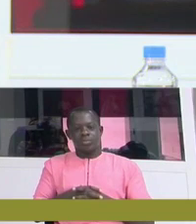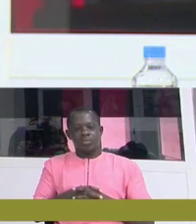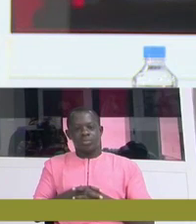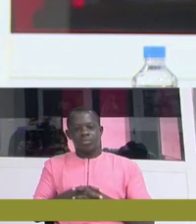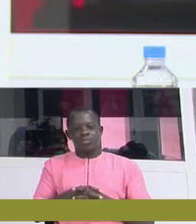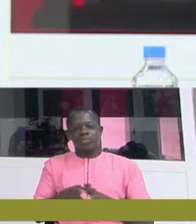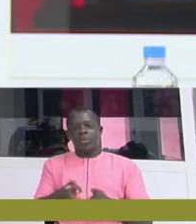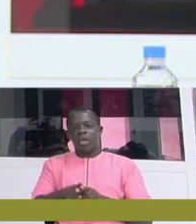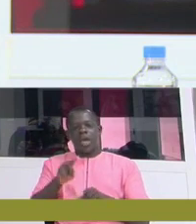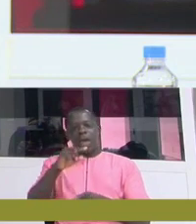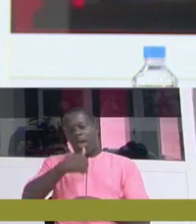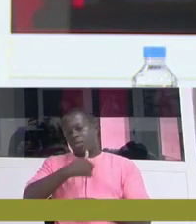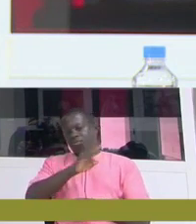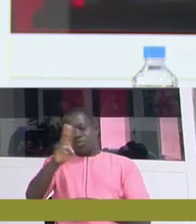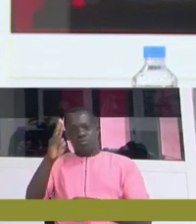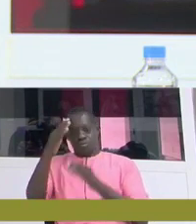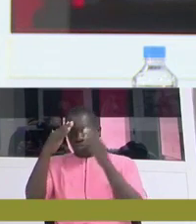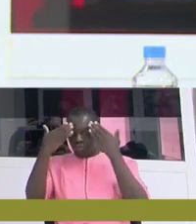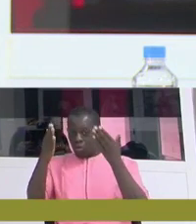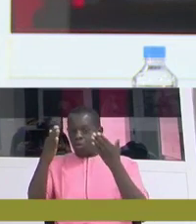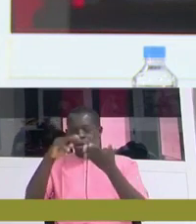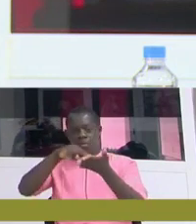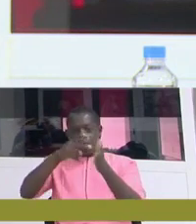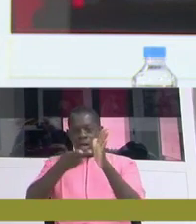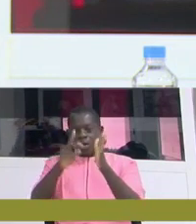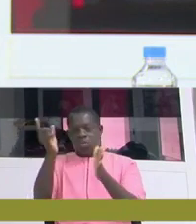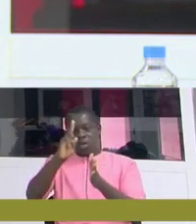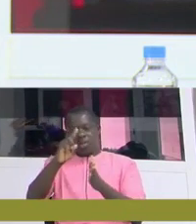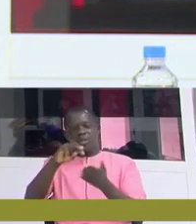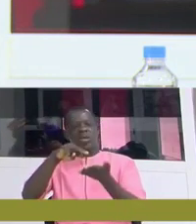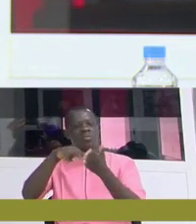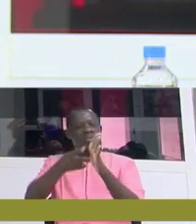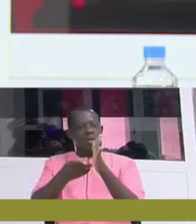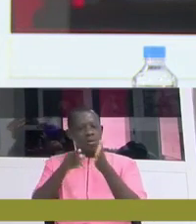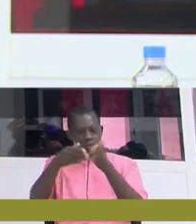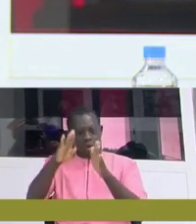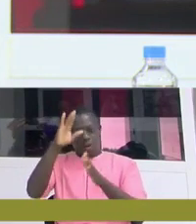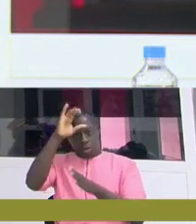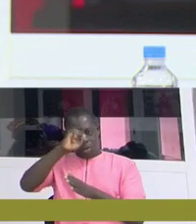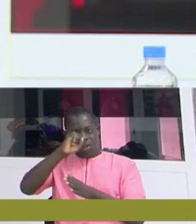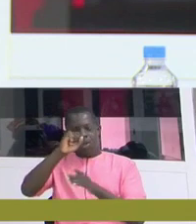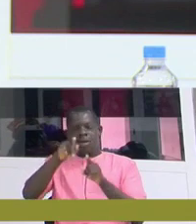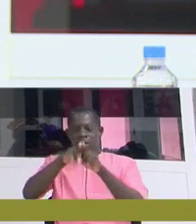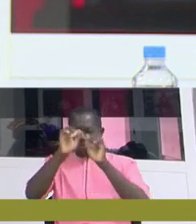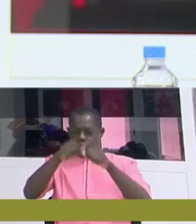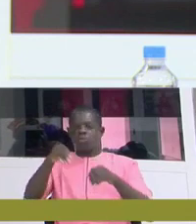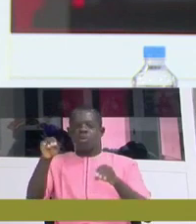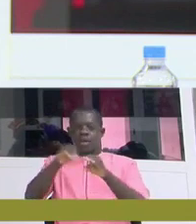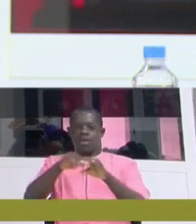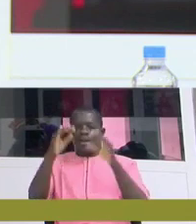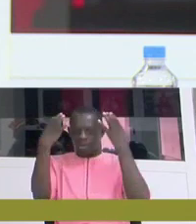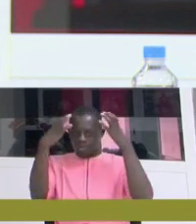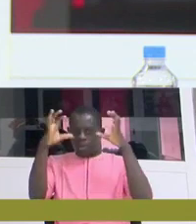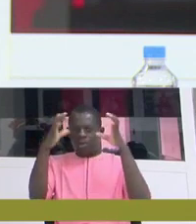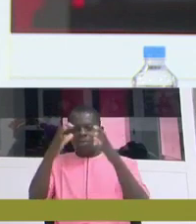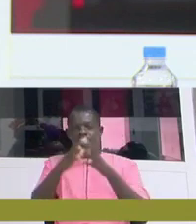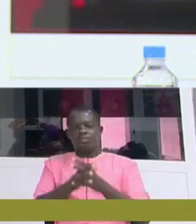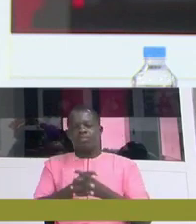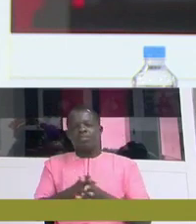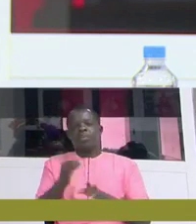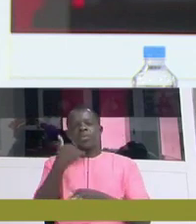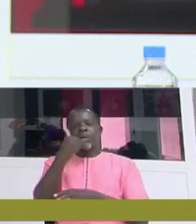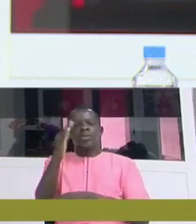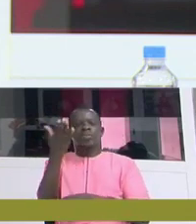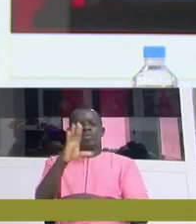mudale. I don't know the meaning of that, but it is that in my own thinking, it could be I will get into problem. Did Ndongo Mbub tell